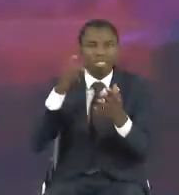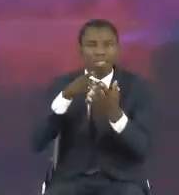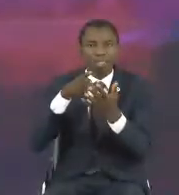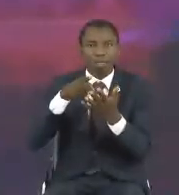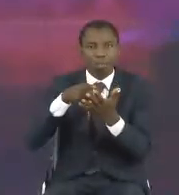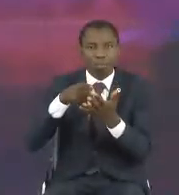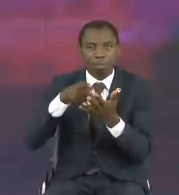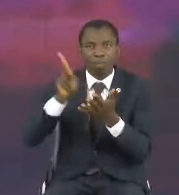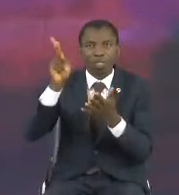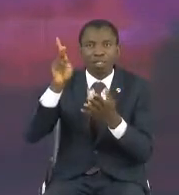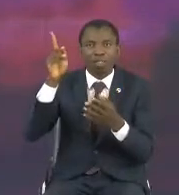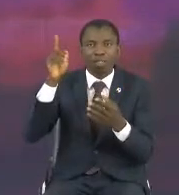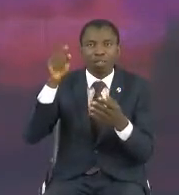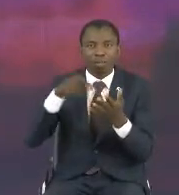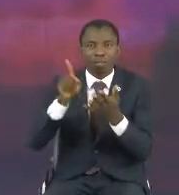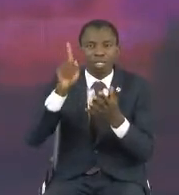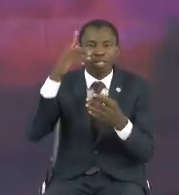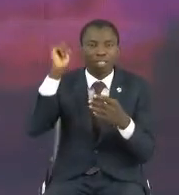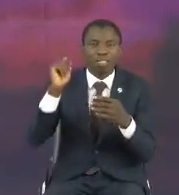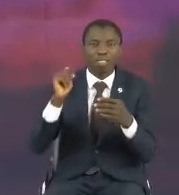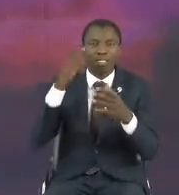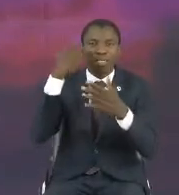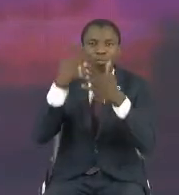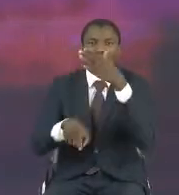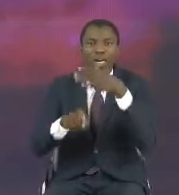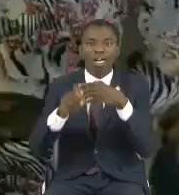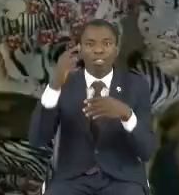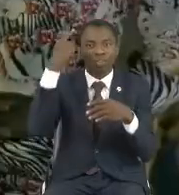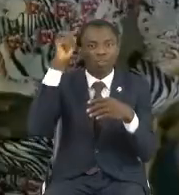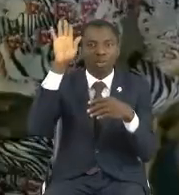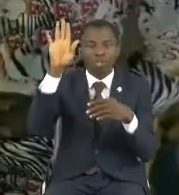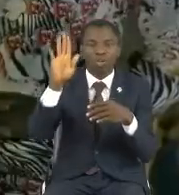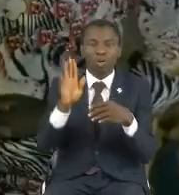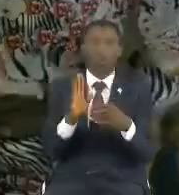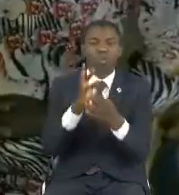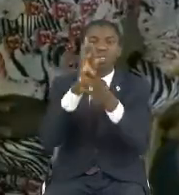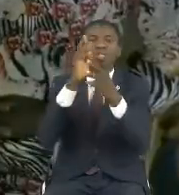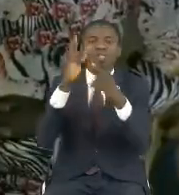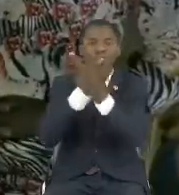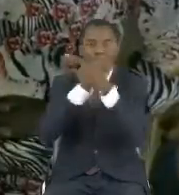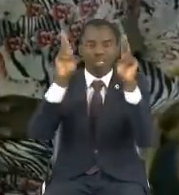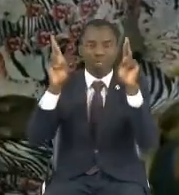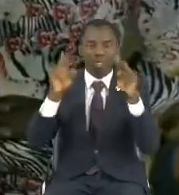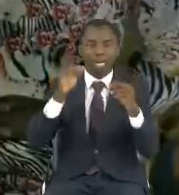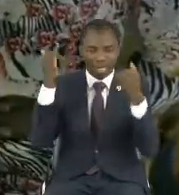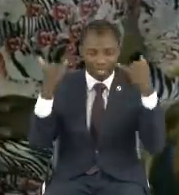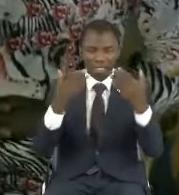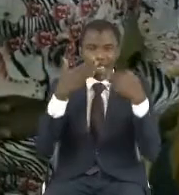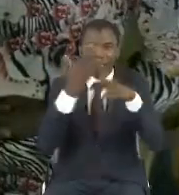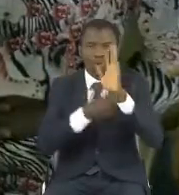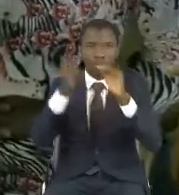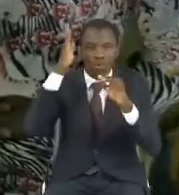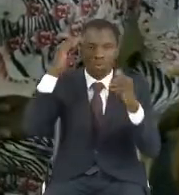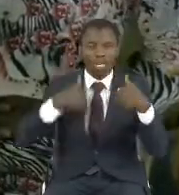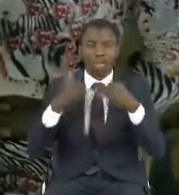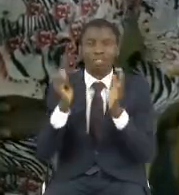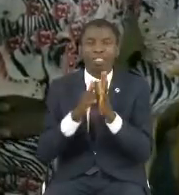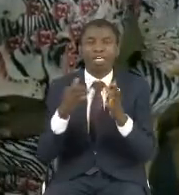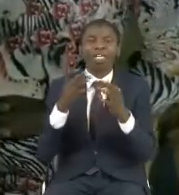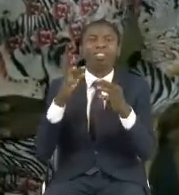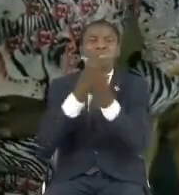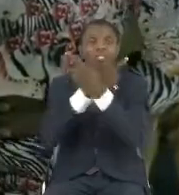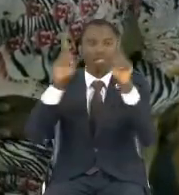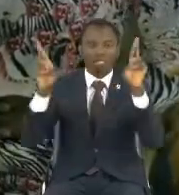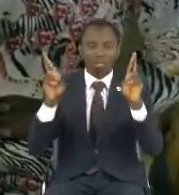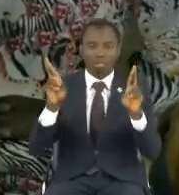Thank God, tonight you'll have that redemption. Amen. We're looking at 1 Corinthians chapter